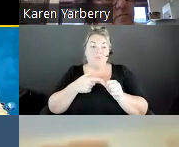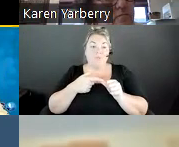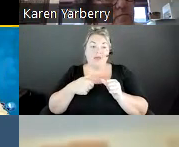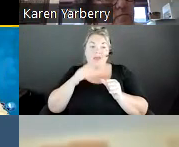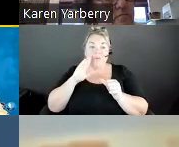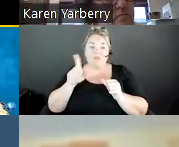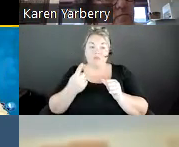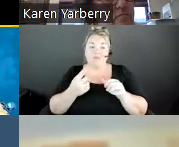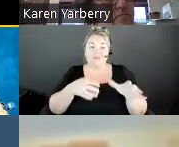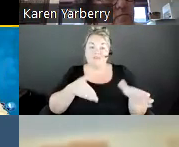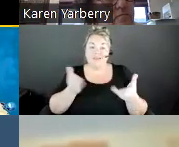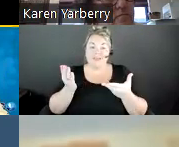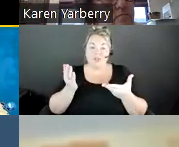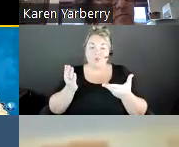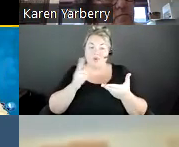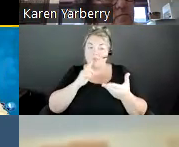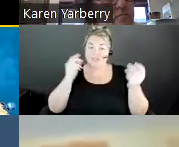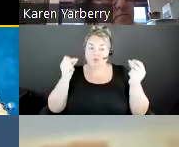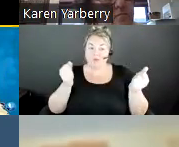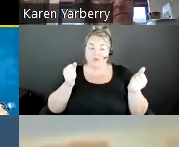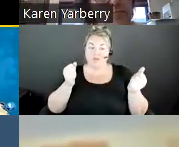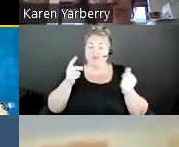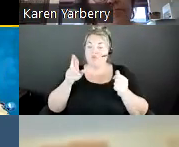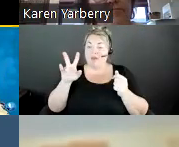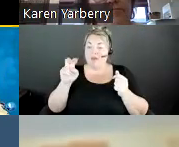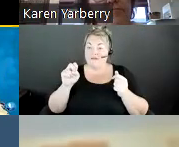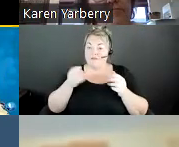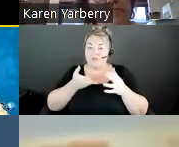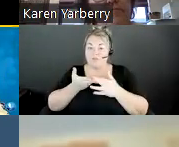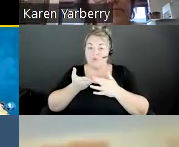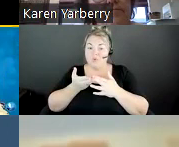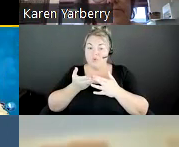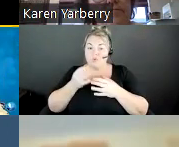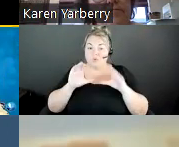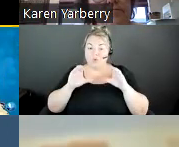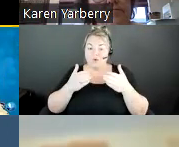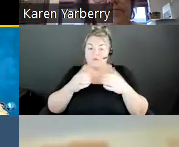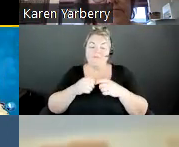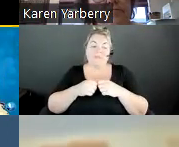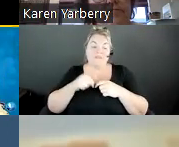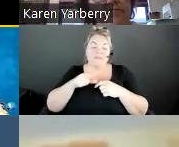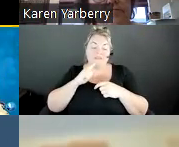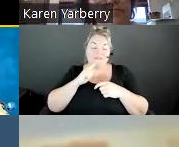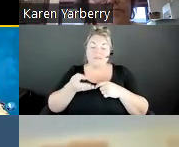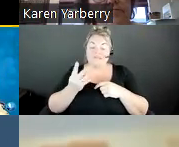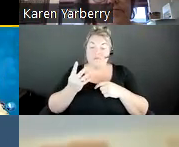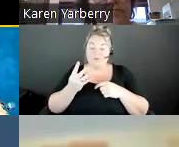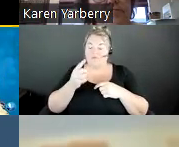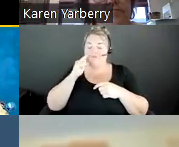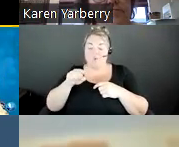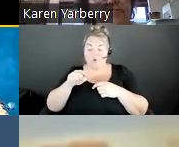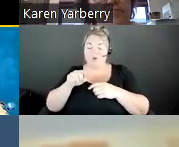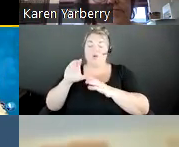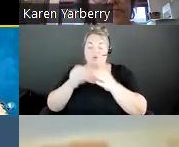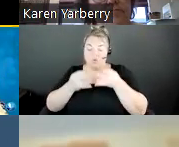will just take you on a really quick drive through the course. This is for court-ordered learners.